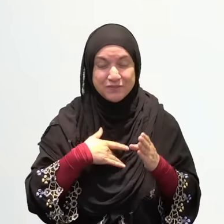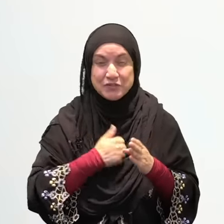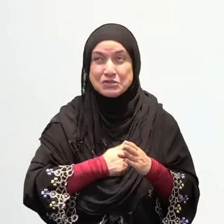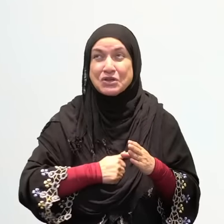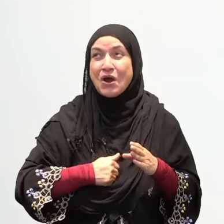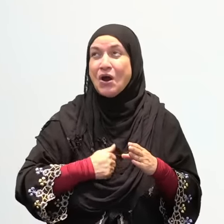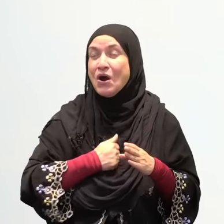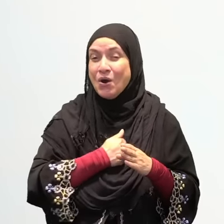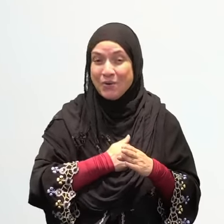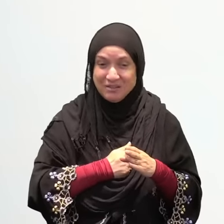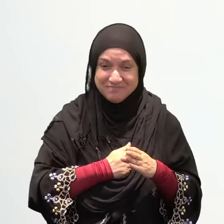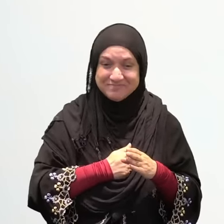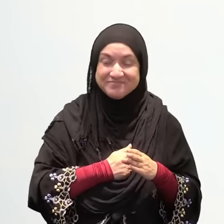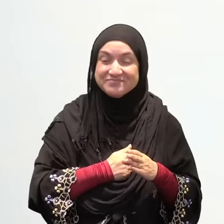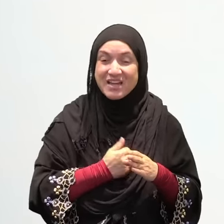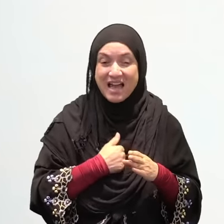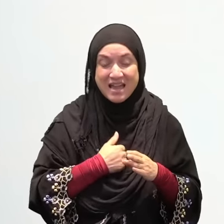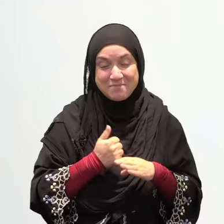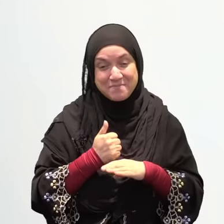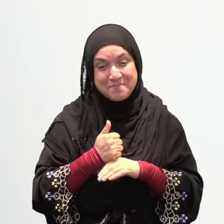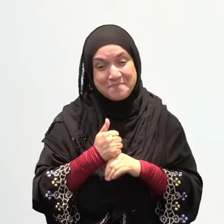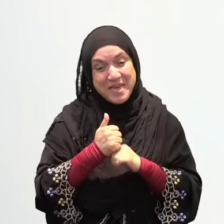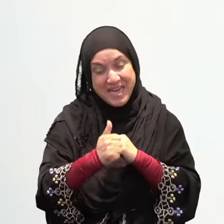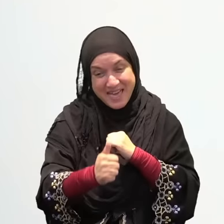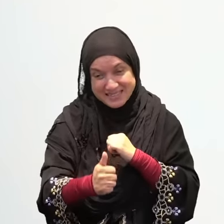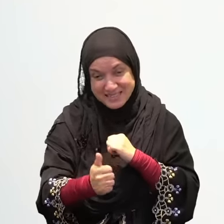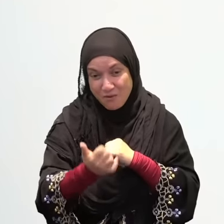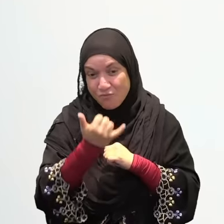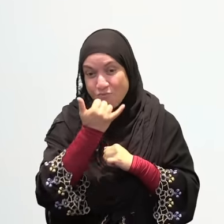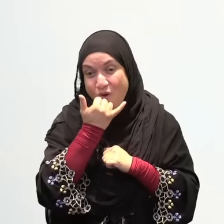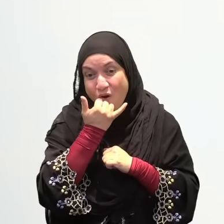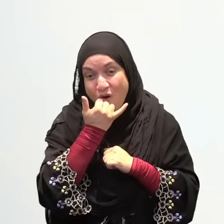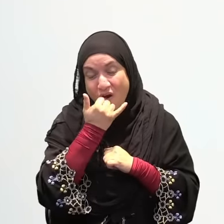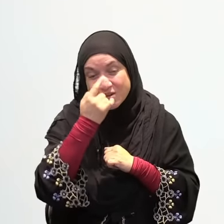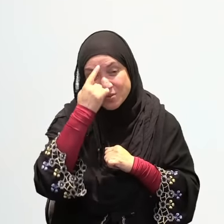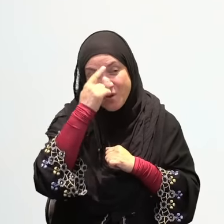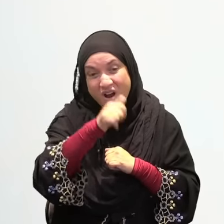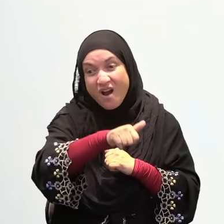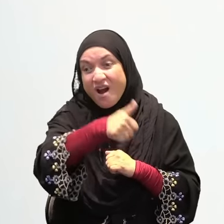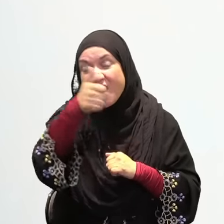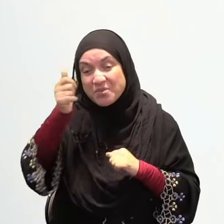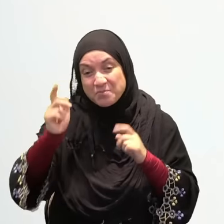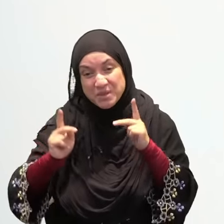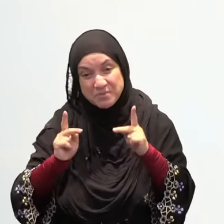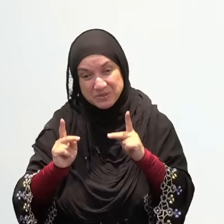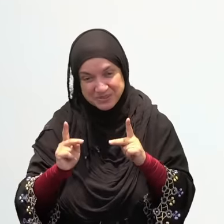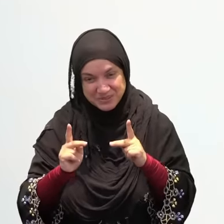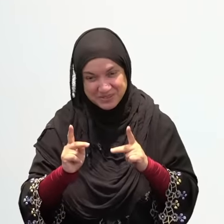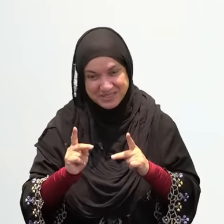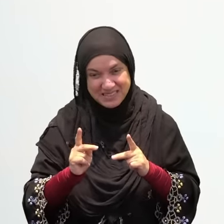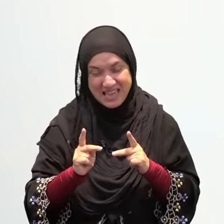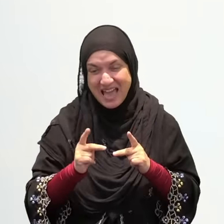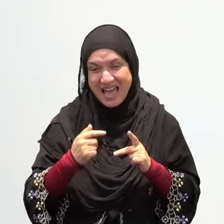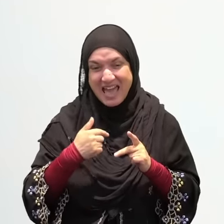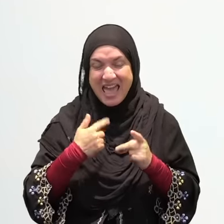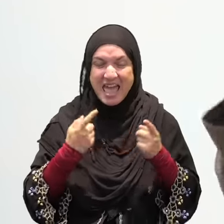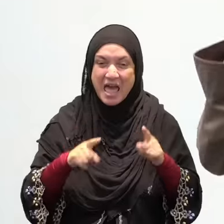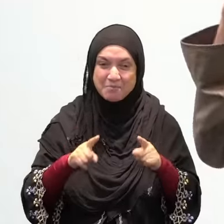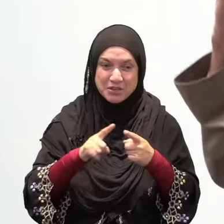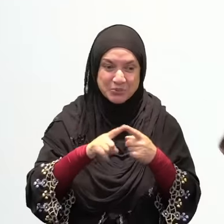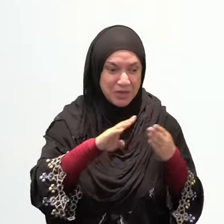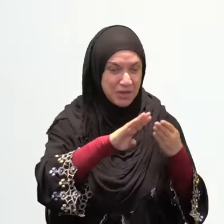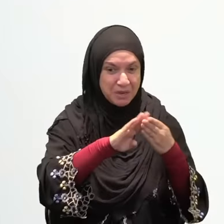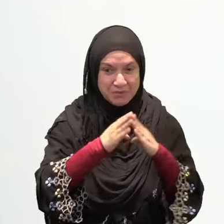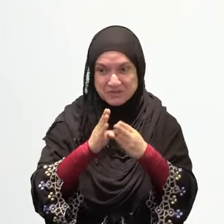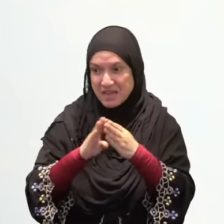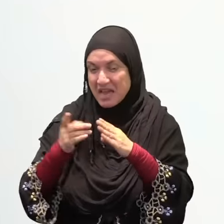wrong. I really messed up. By the way, it happens with families. happens in communities. It happens on a small scale. Don't just